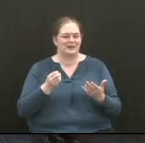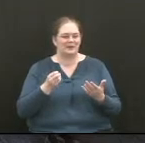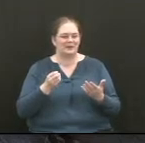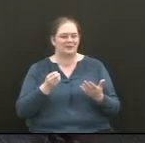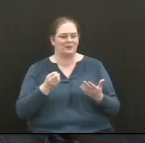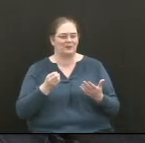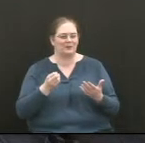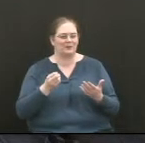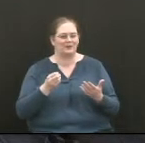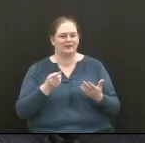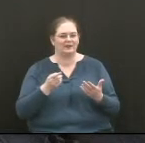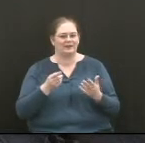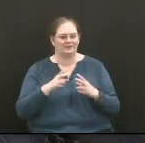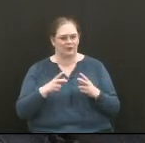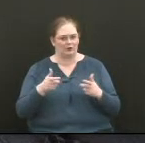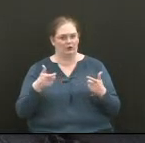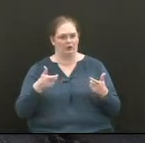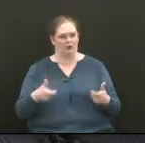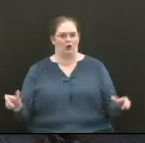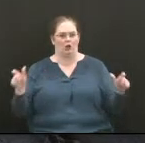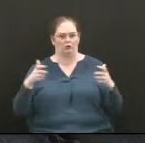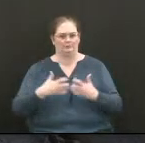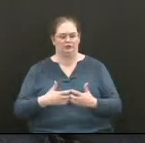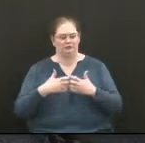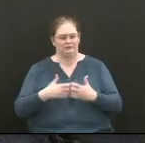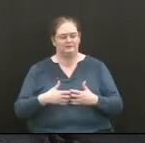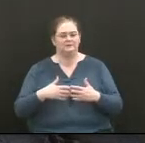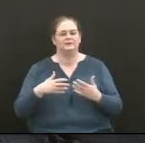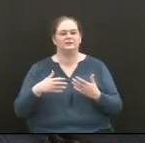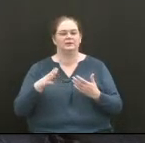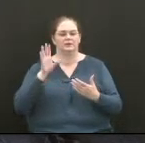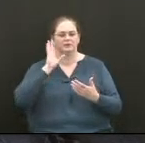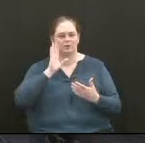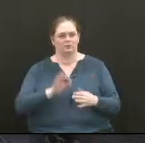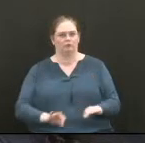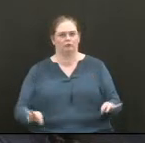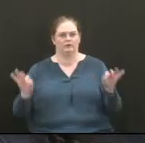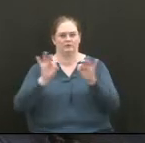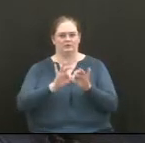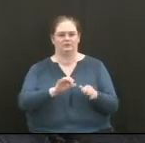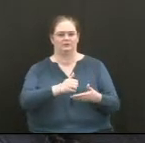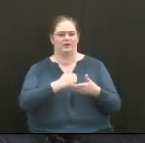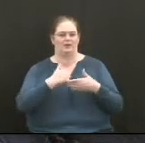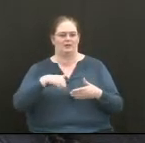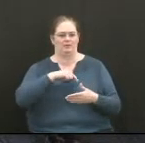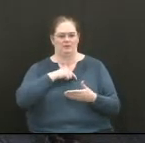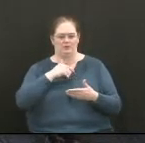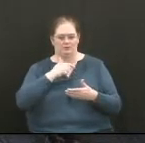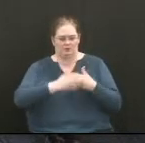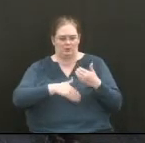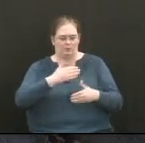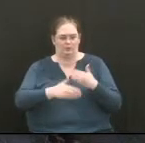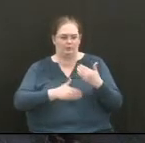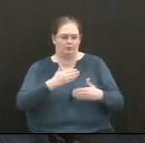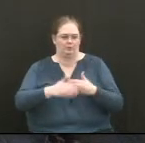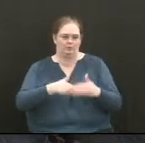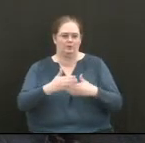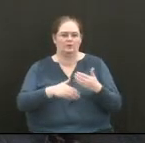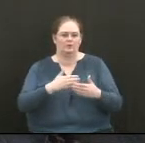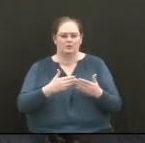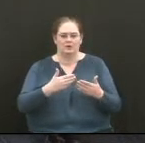So it's a very, very large piece of machinery that is going to be critical to helping us go through the process